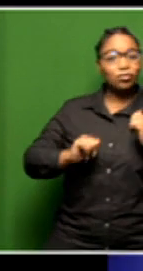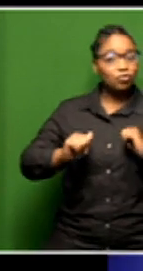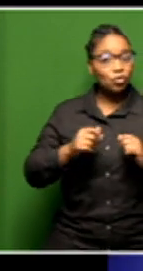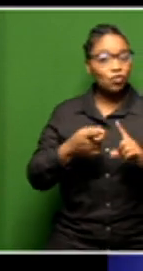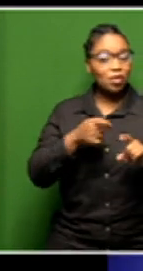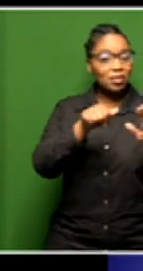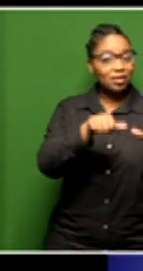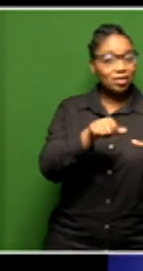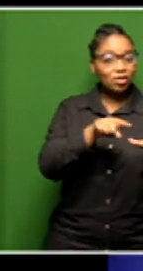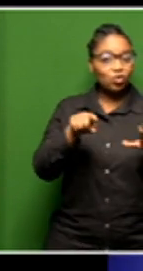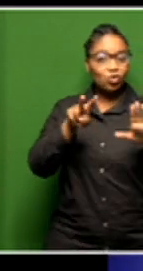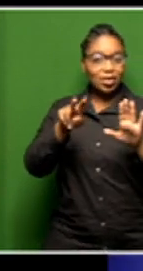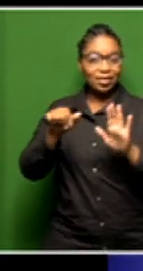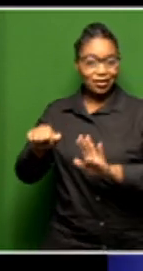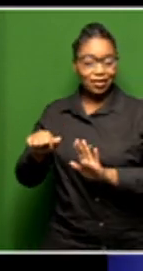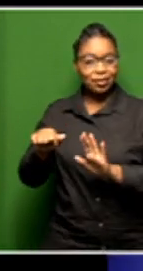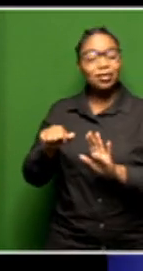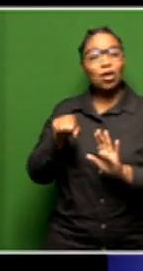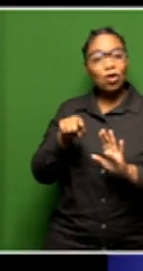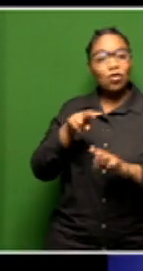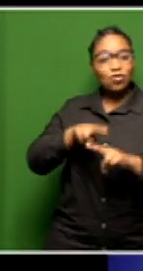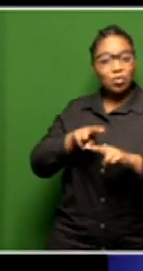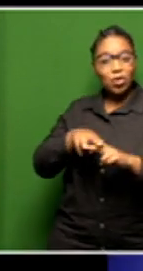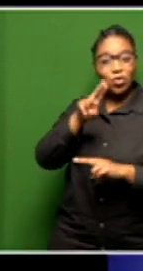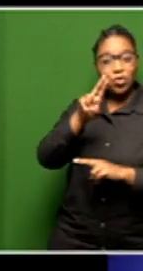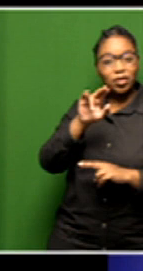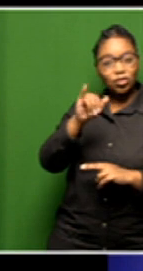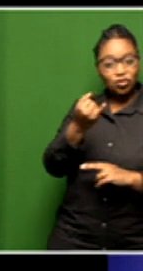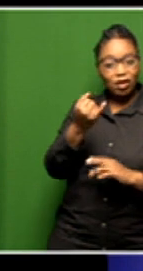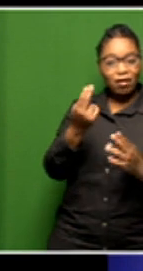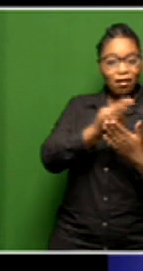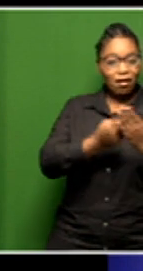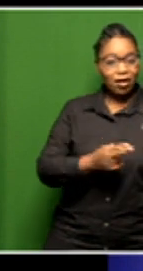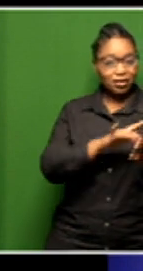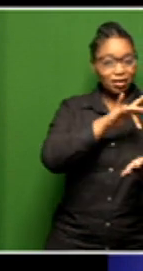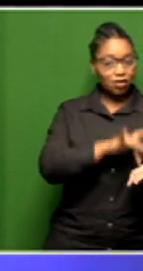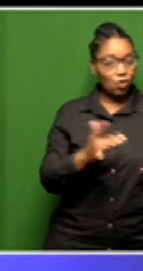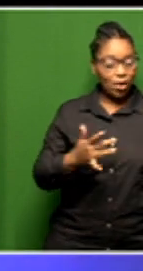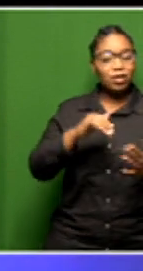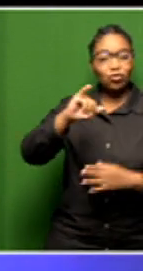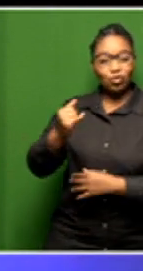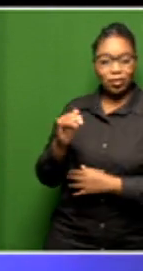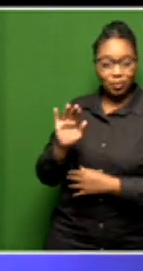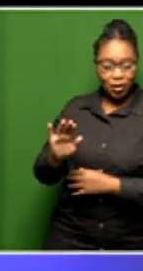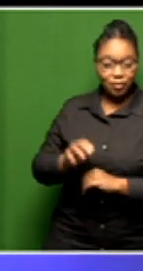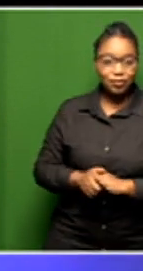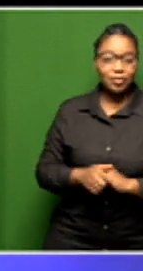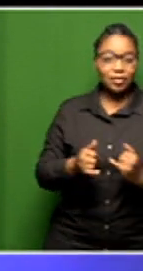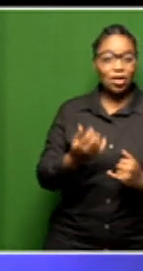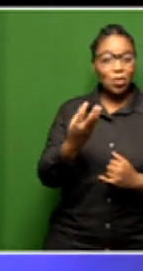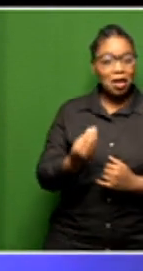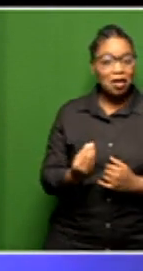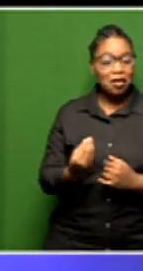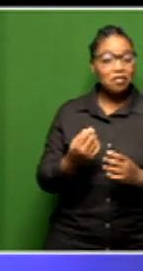the 26th of February at the UJ Arts Centre in Johannesburg. Now, to share more on the play, we're joined by